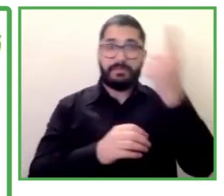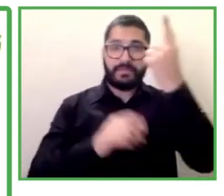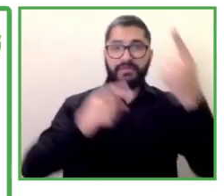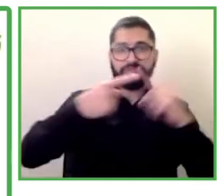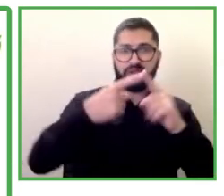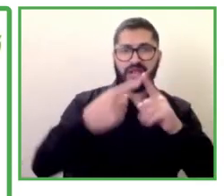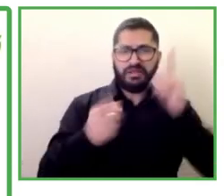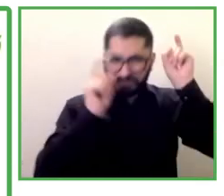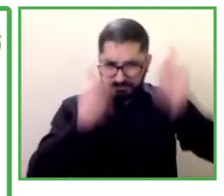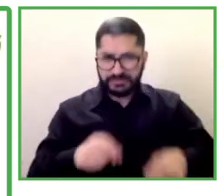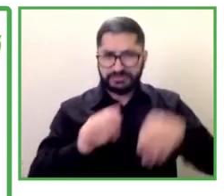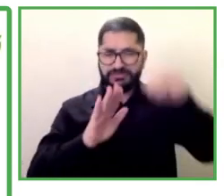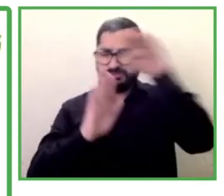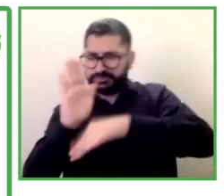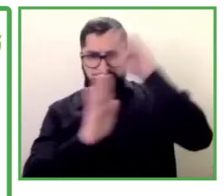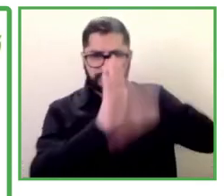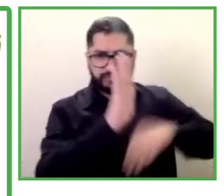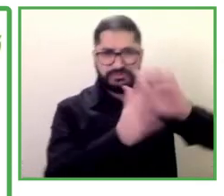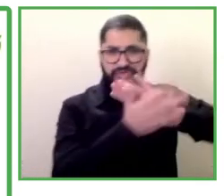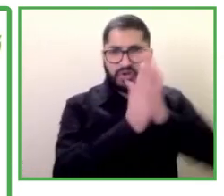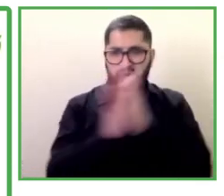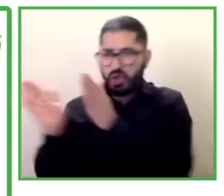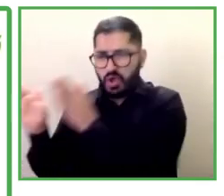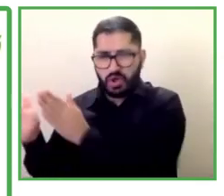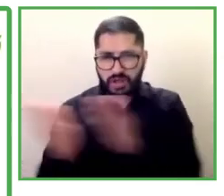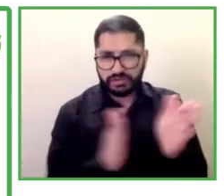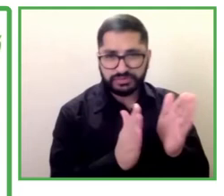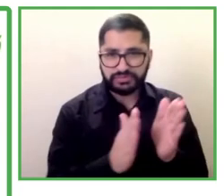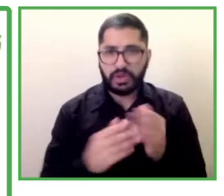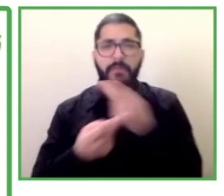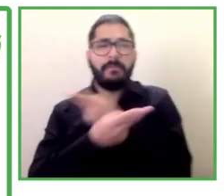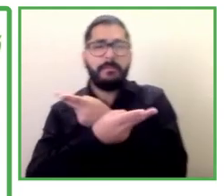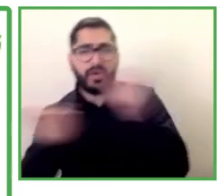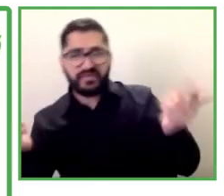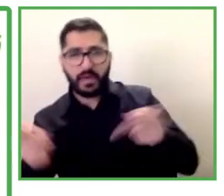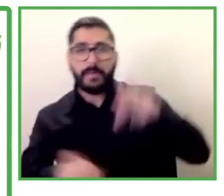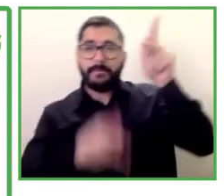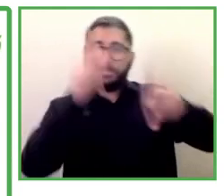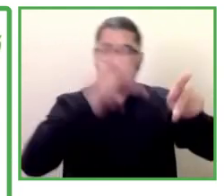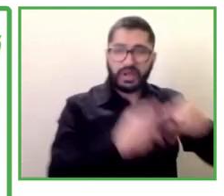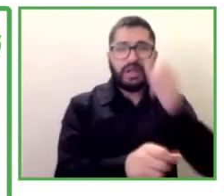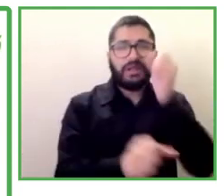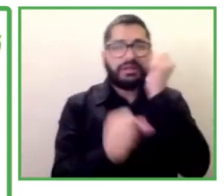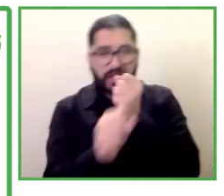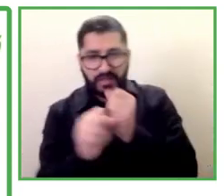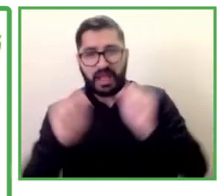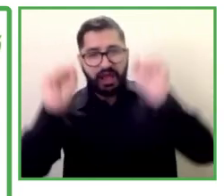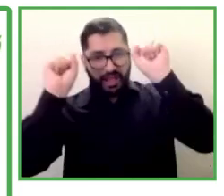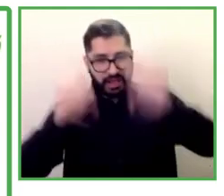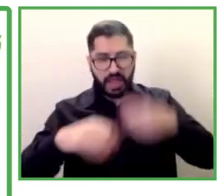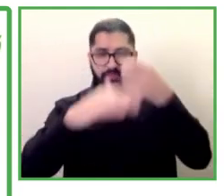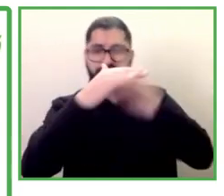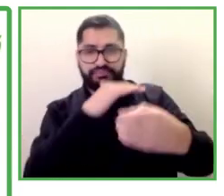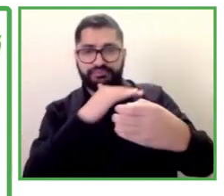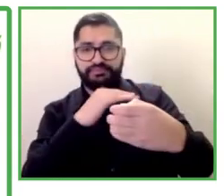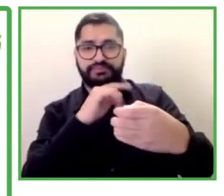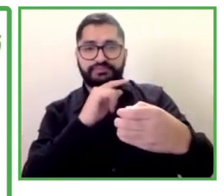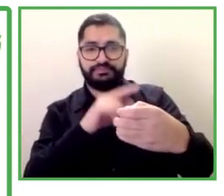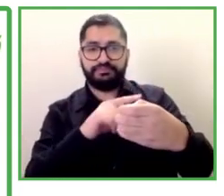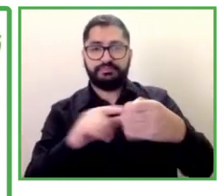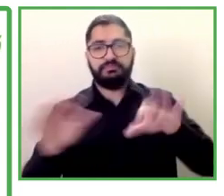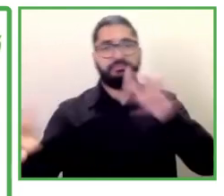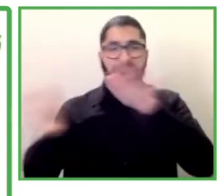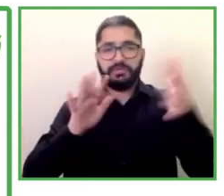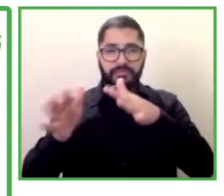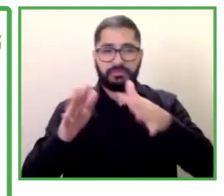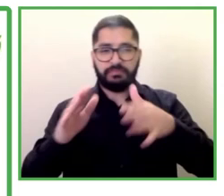be enrolled in the employment. And they also need to show that they have at